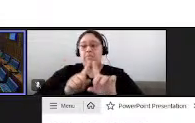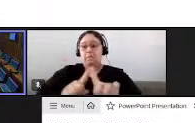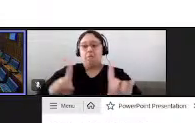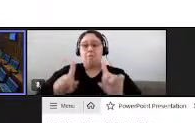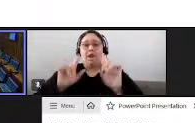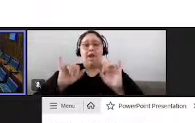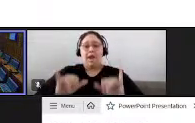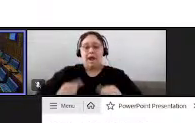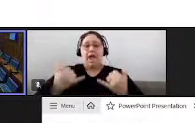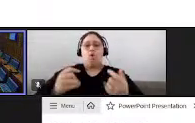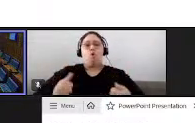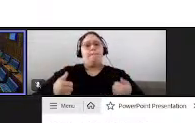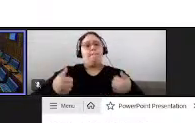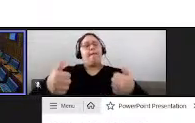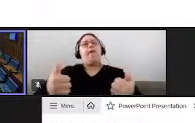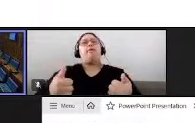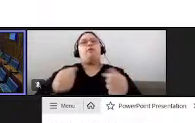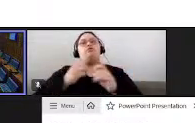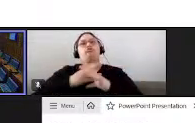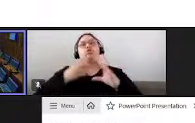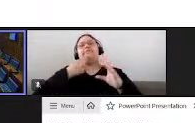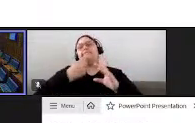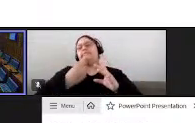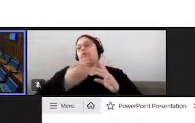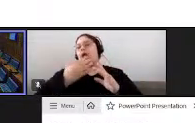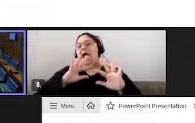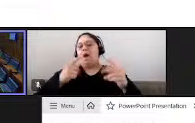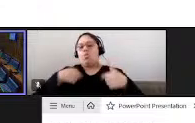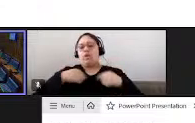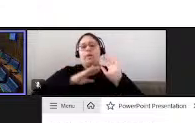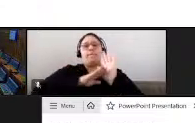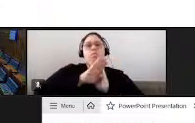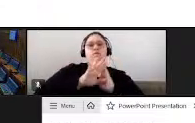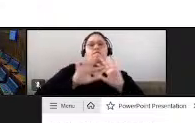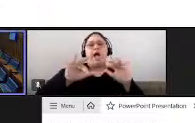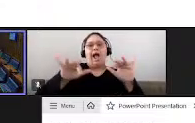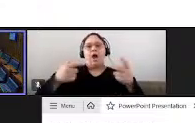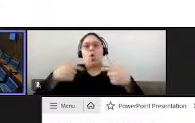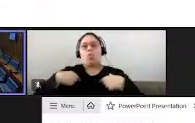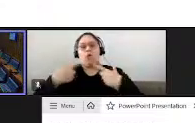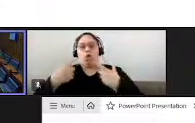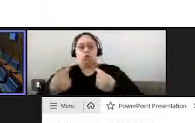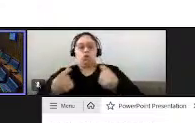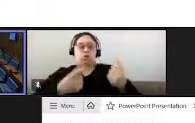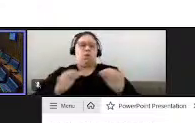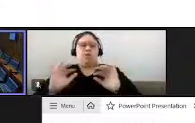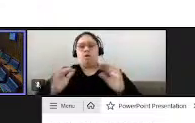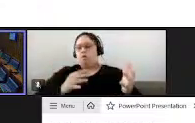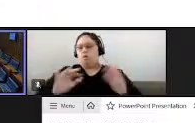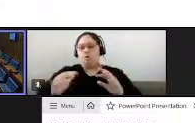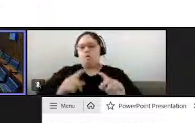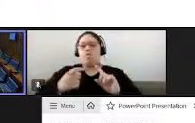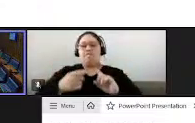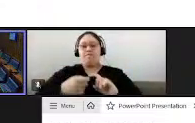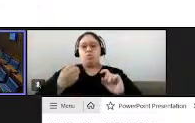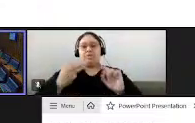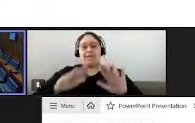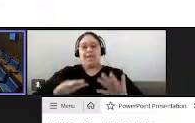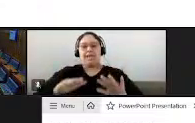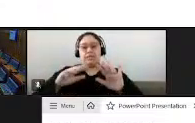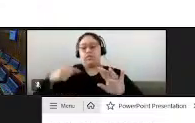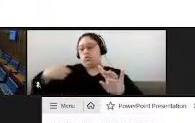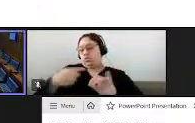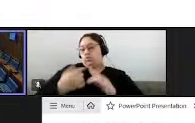to go back to the drawing board and say, now, how do we maximize? How do we do this? So from 2019 to